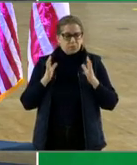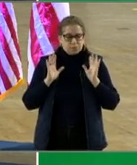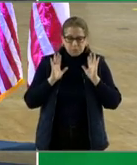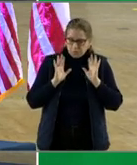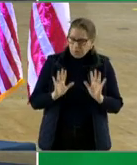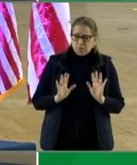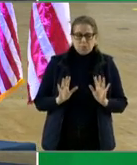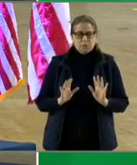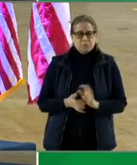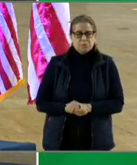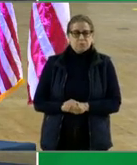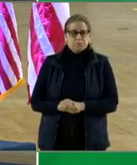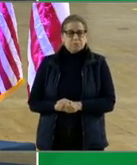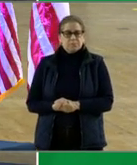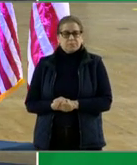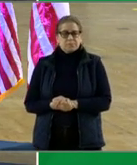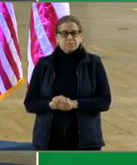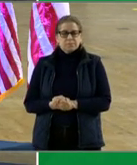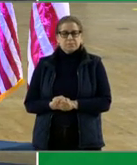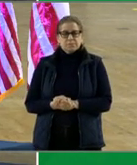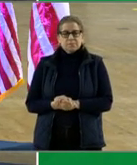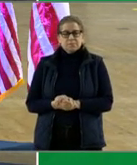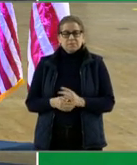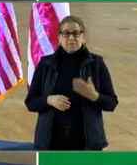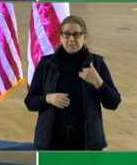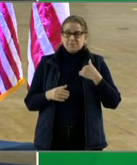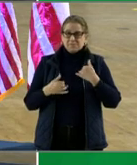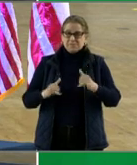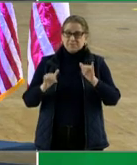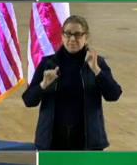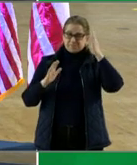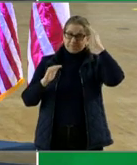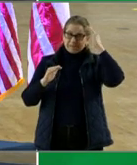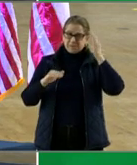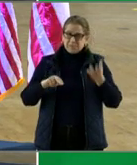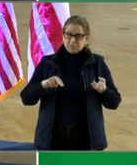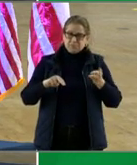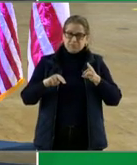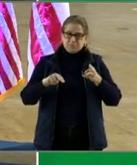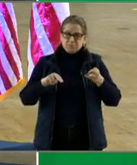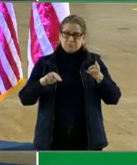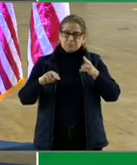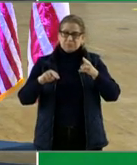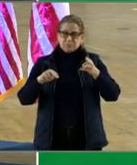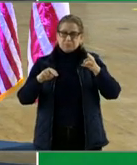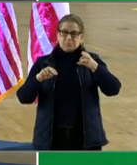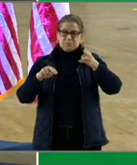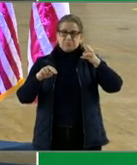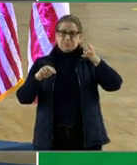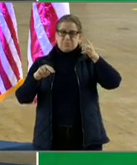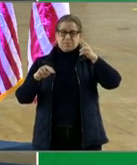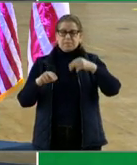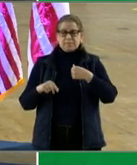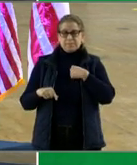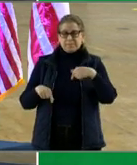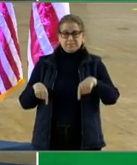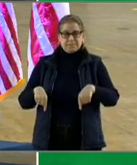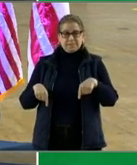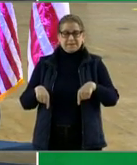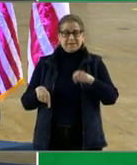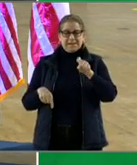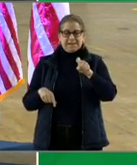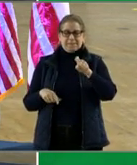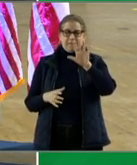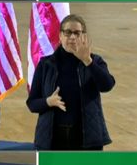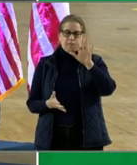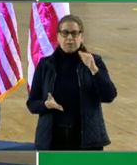We expect that at our peak, our city and healthcare system will need 5,500 beds. And here's how